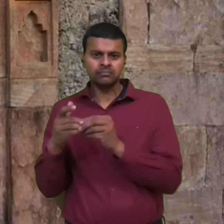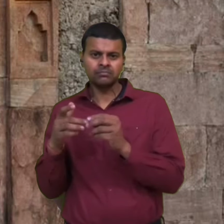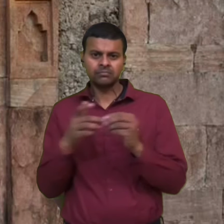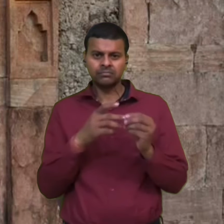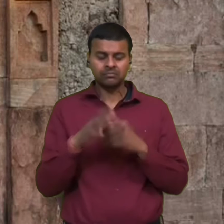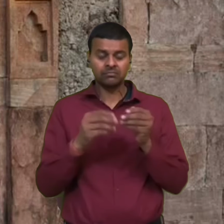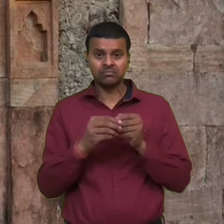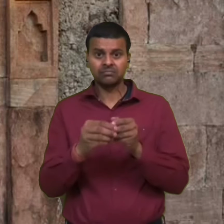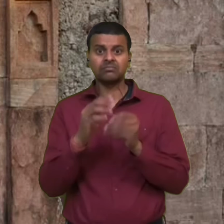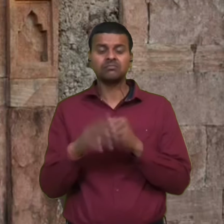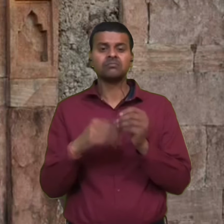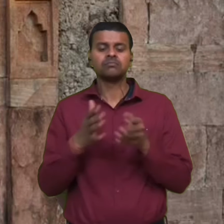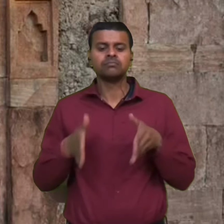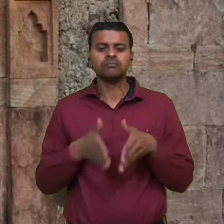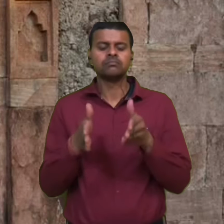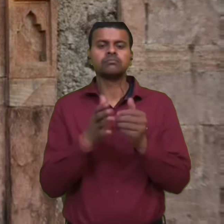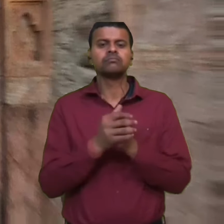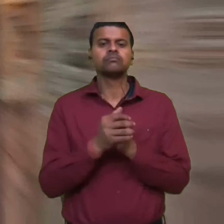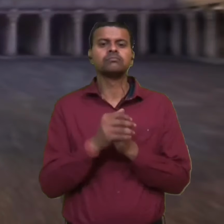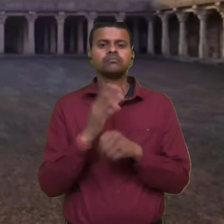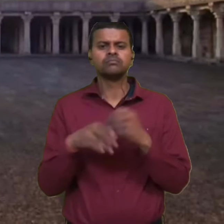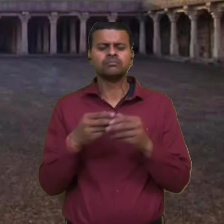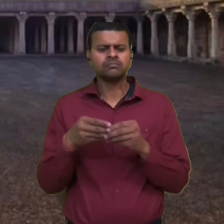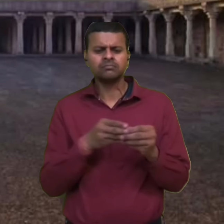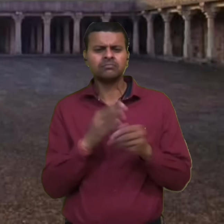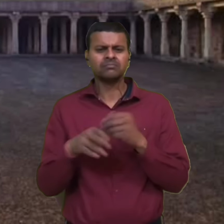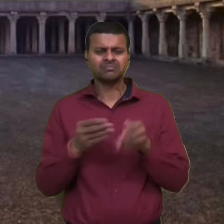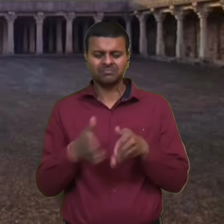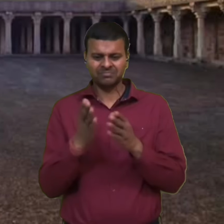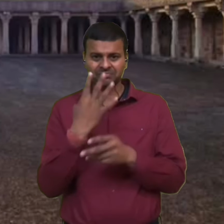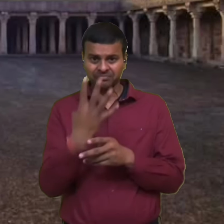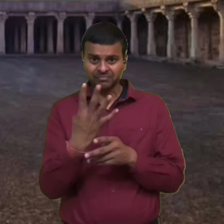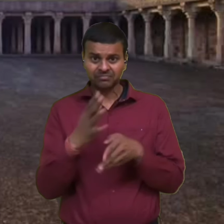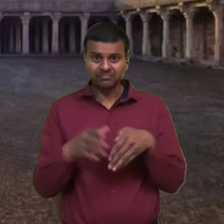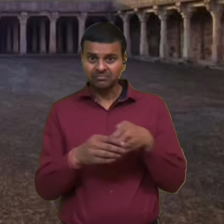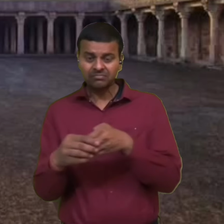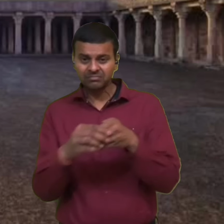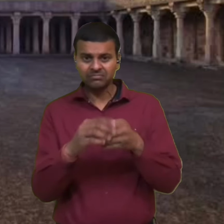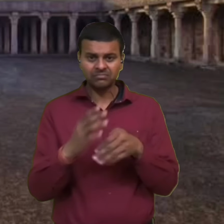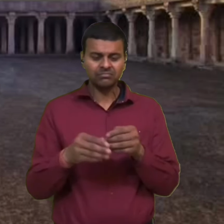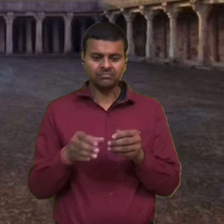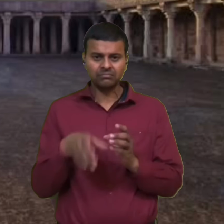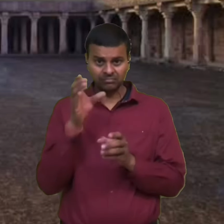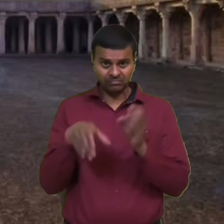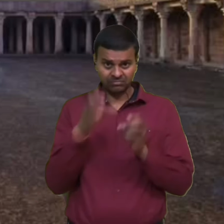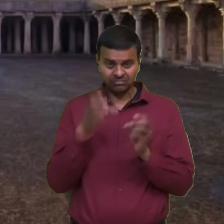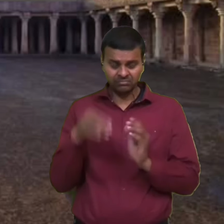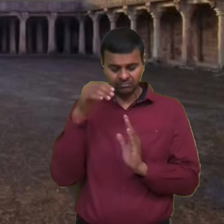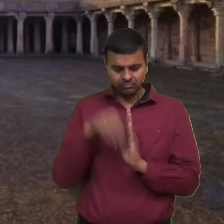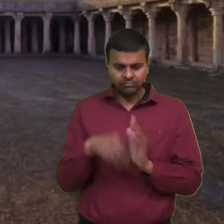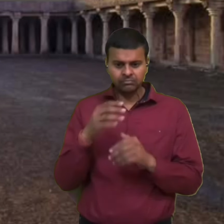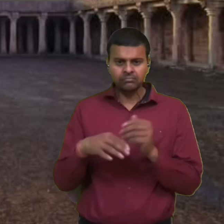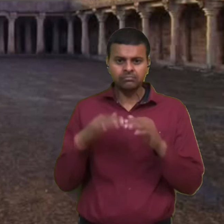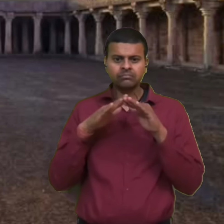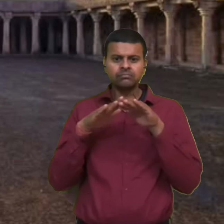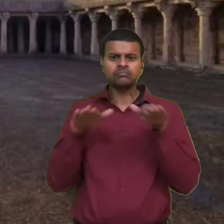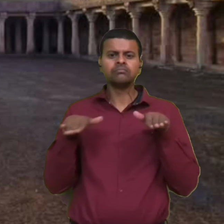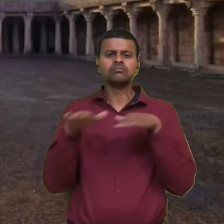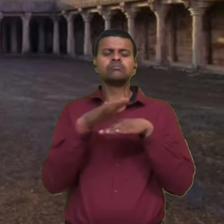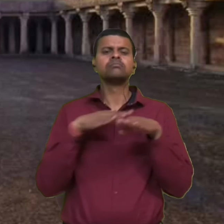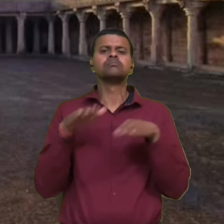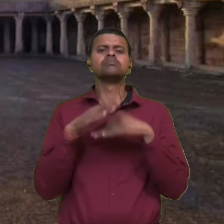central courtyard surrounded by pillars with corridors on north, east, and south sides and